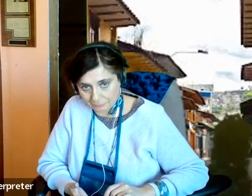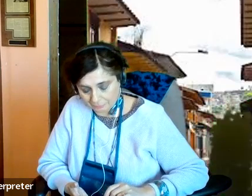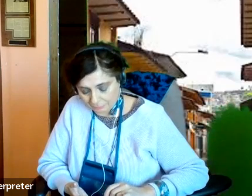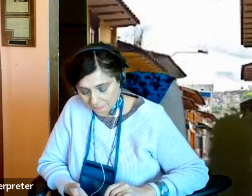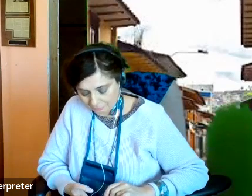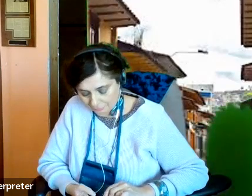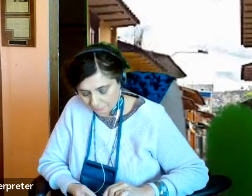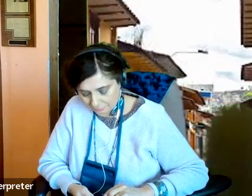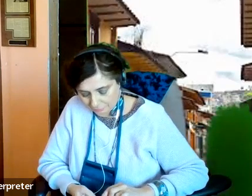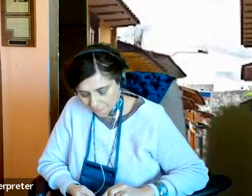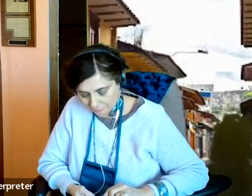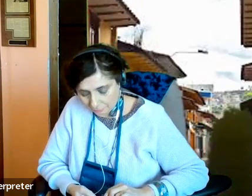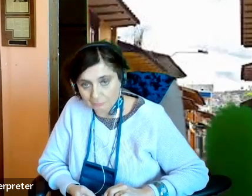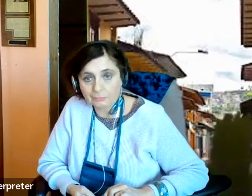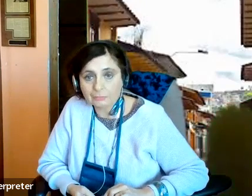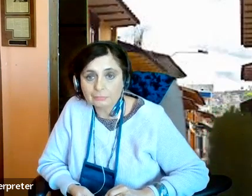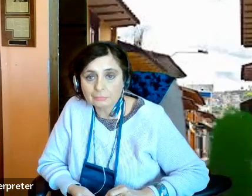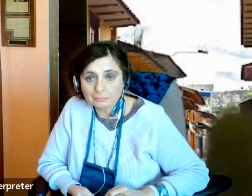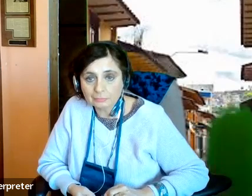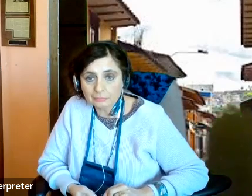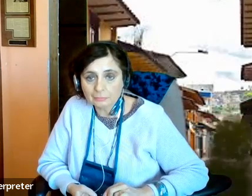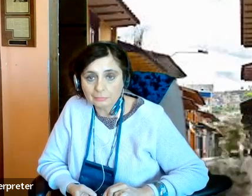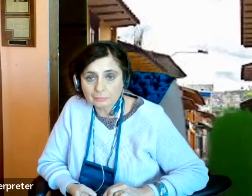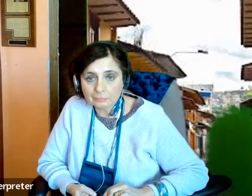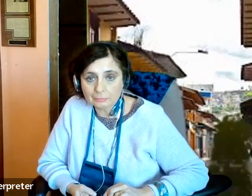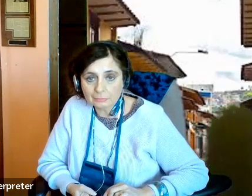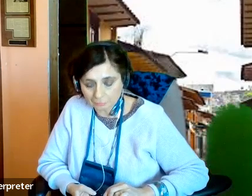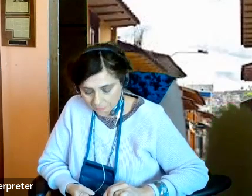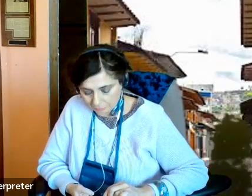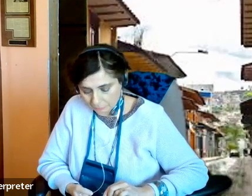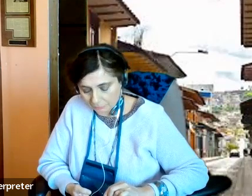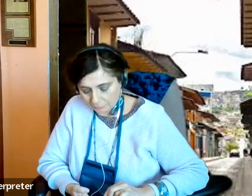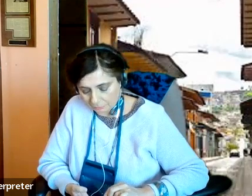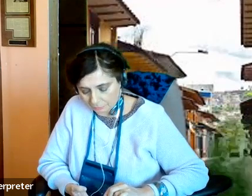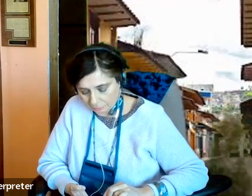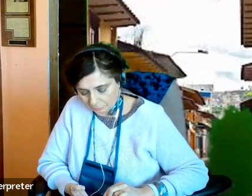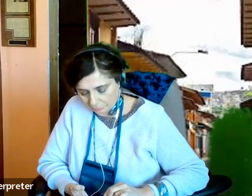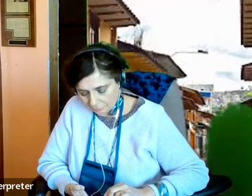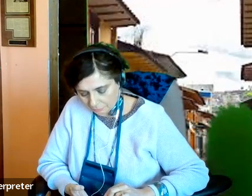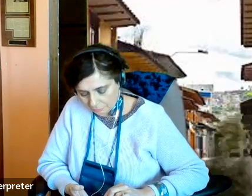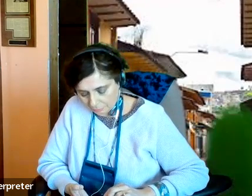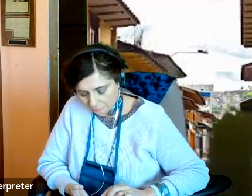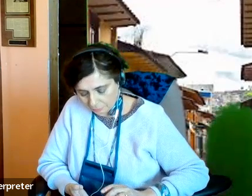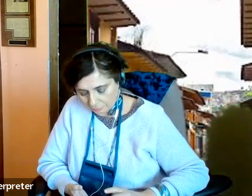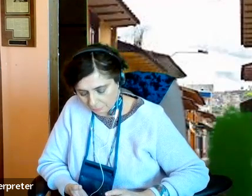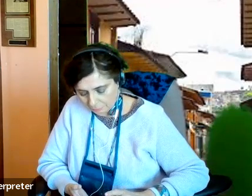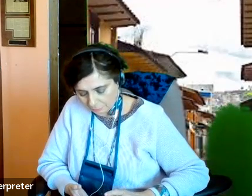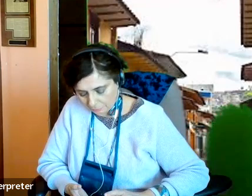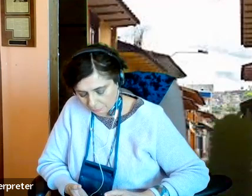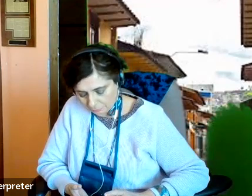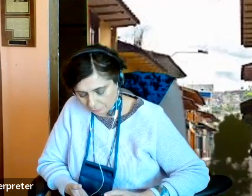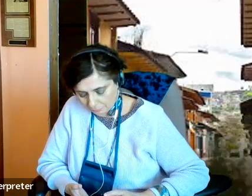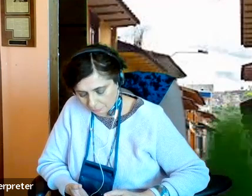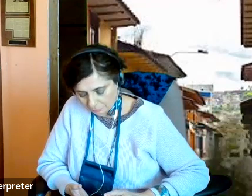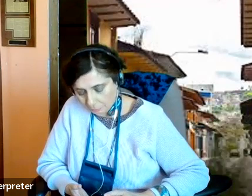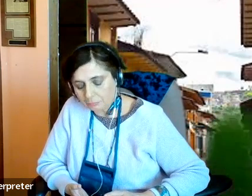that, there'll probably be two interpreters that pop up that are links. Don't worry about that. You just click the button that says